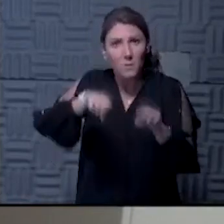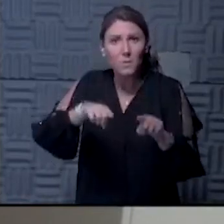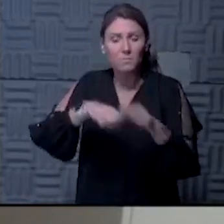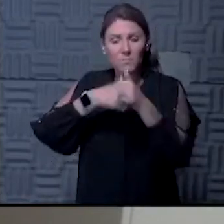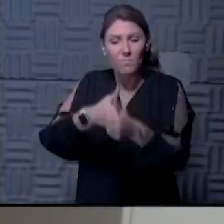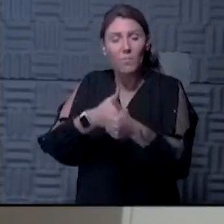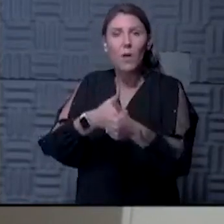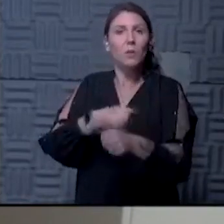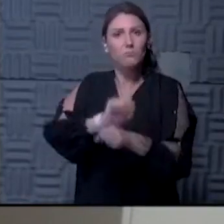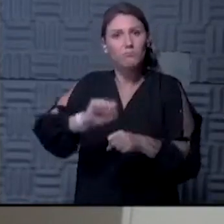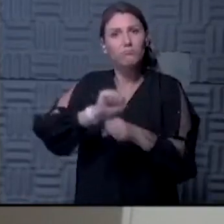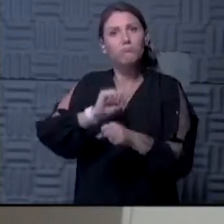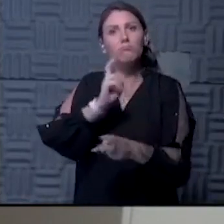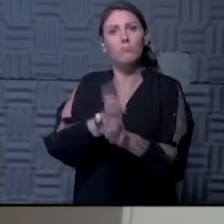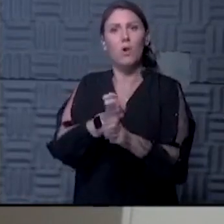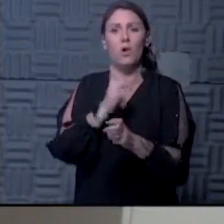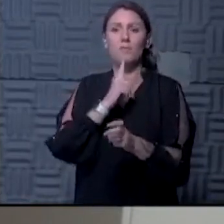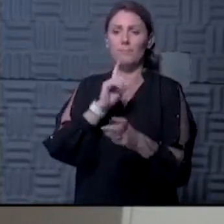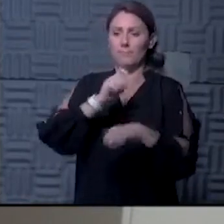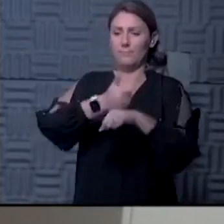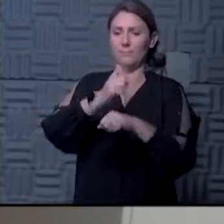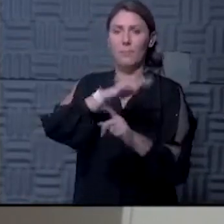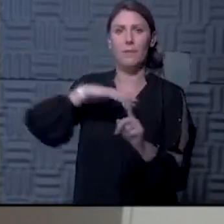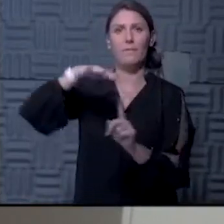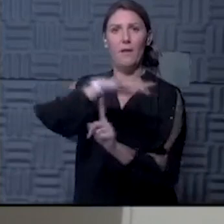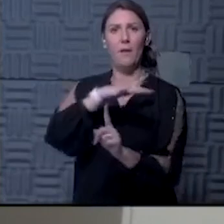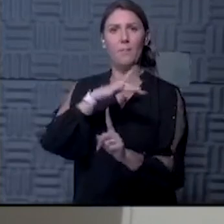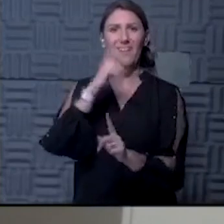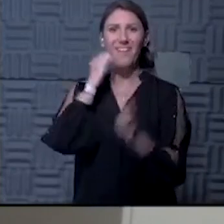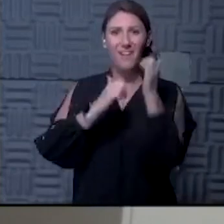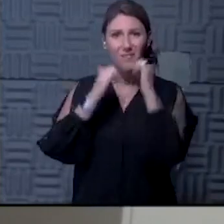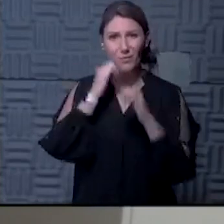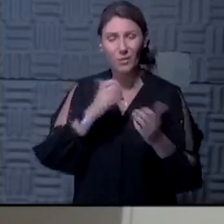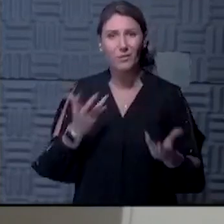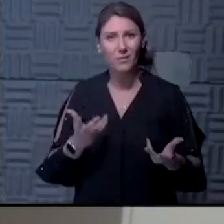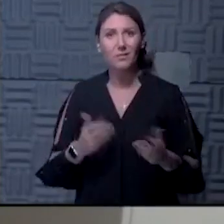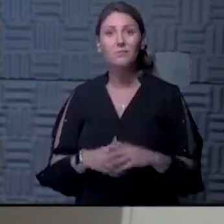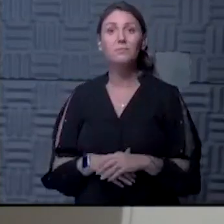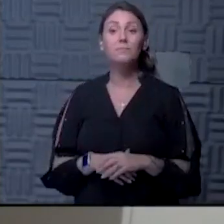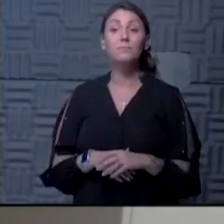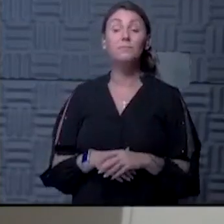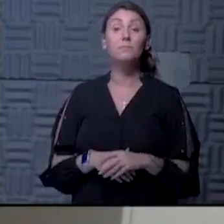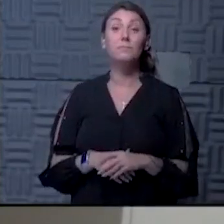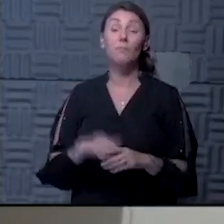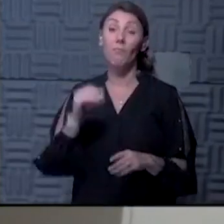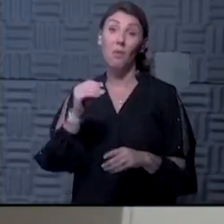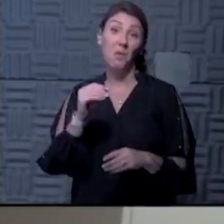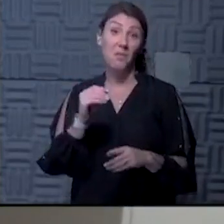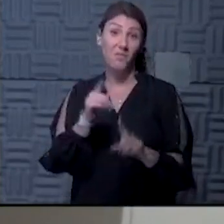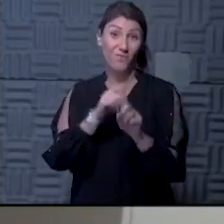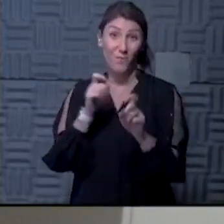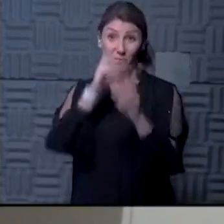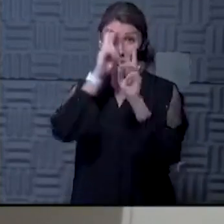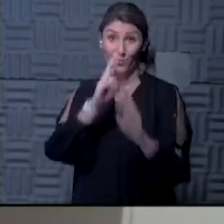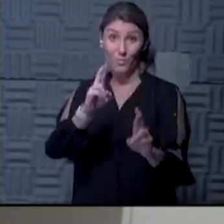worked extremely hard to create an environment for these guys each and every day. And then, out of respect,